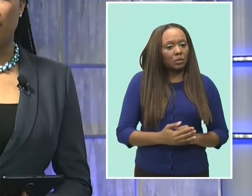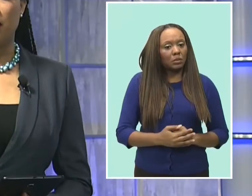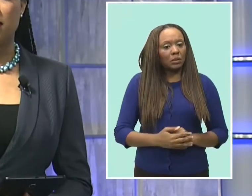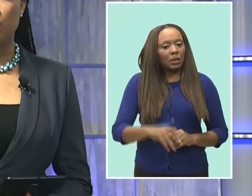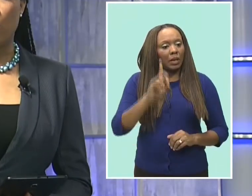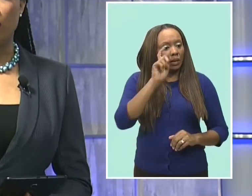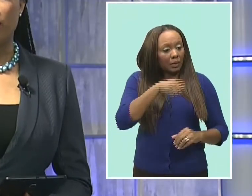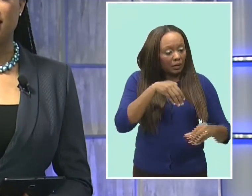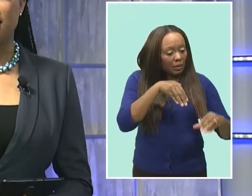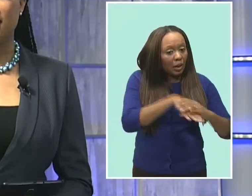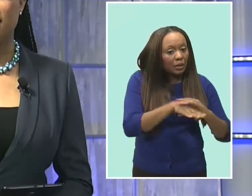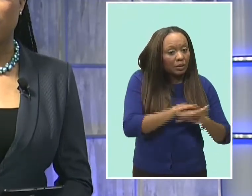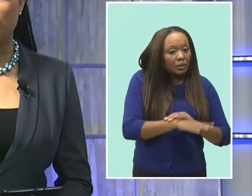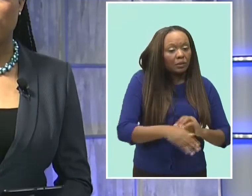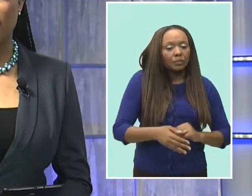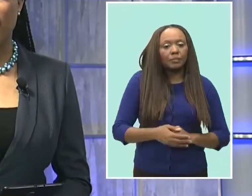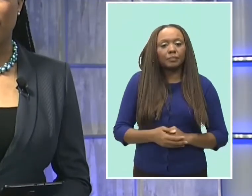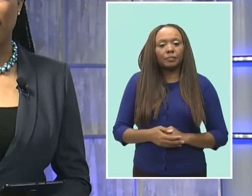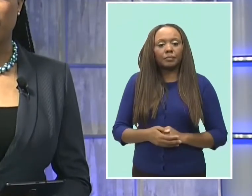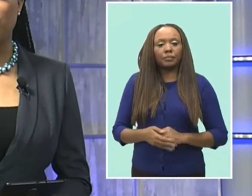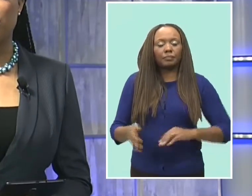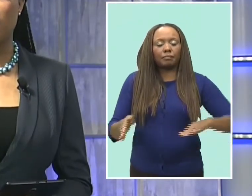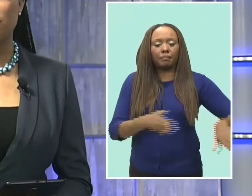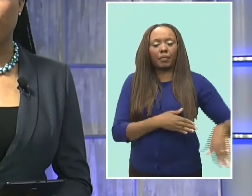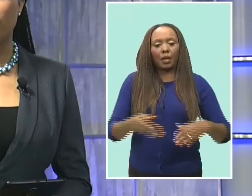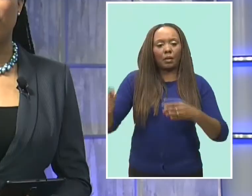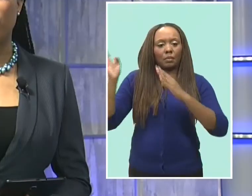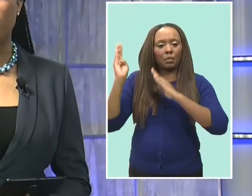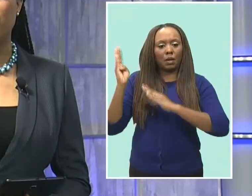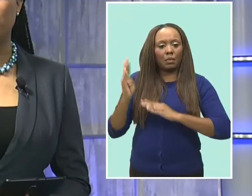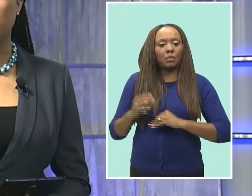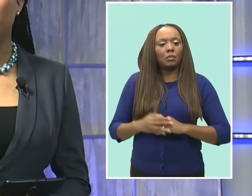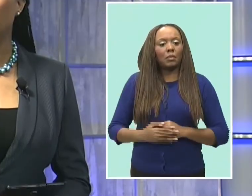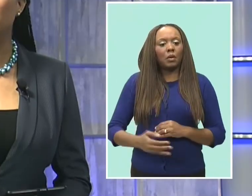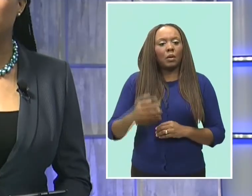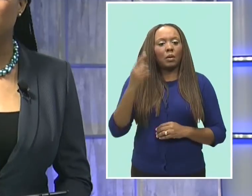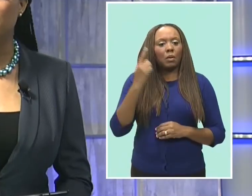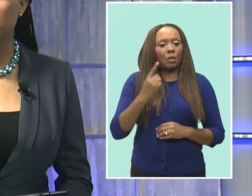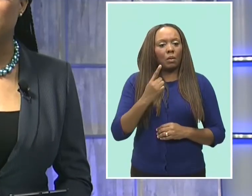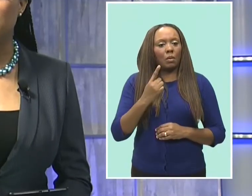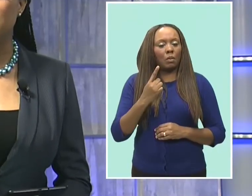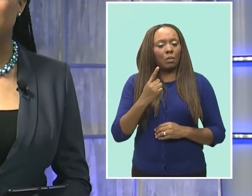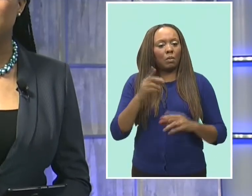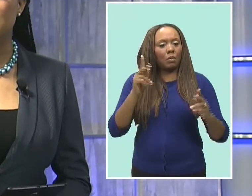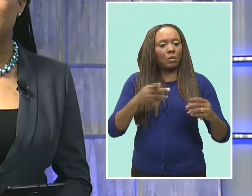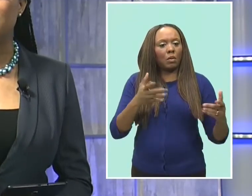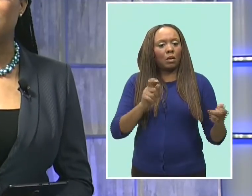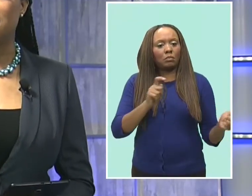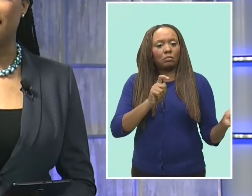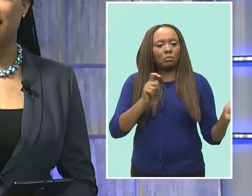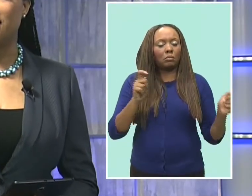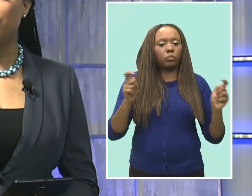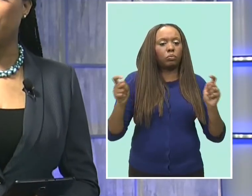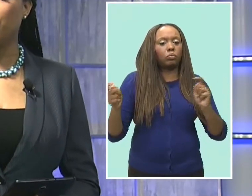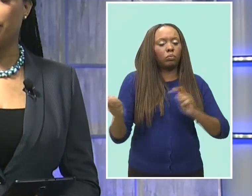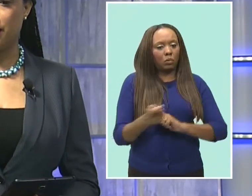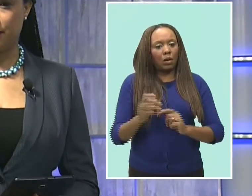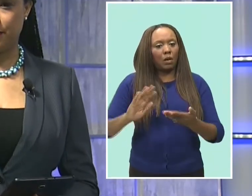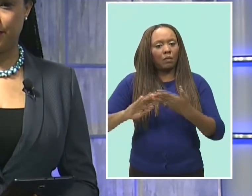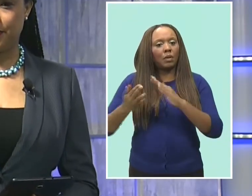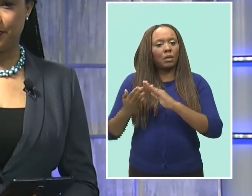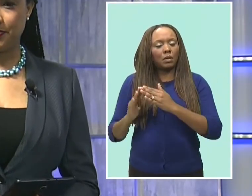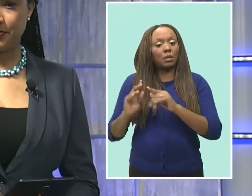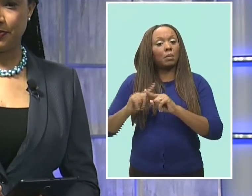In the Bahamas, one resident has launched a campaign to transform a village using volunteers. The details in this ZNS